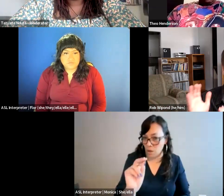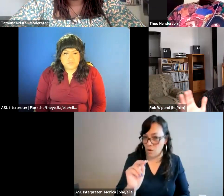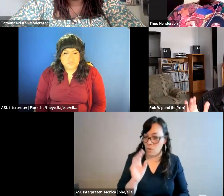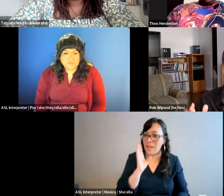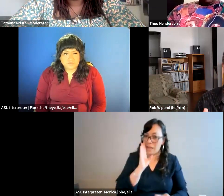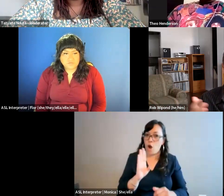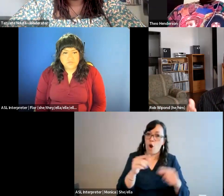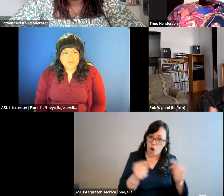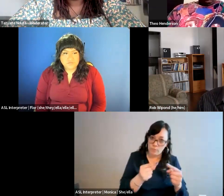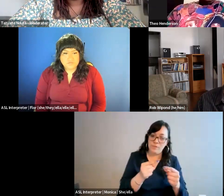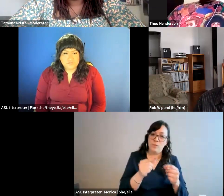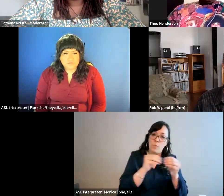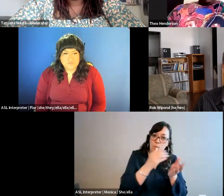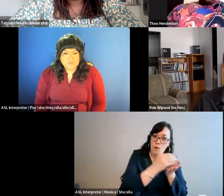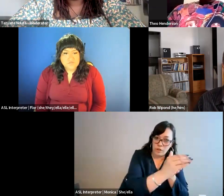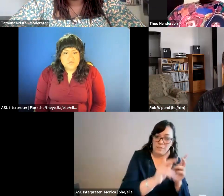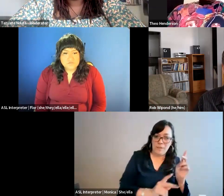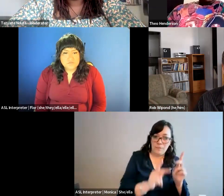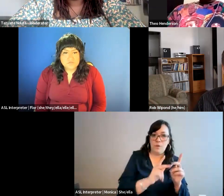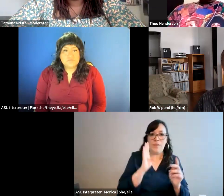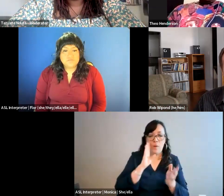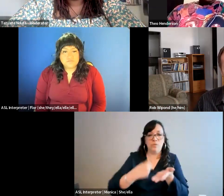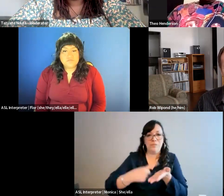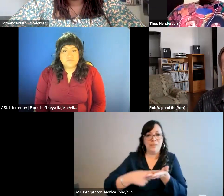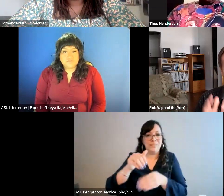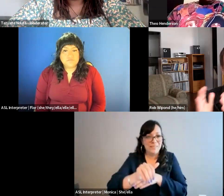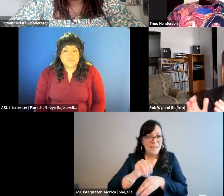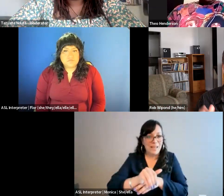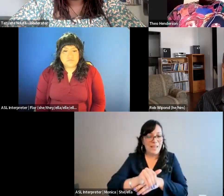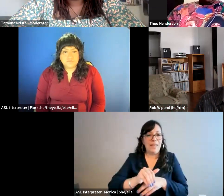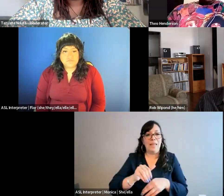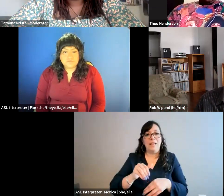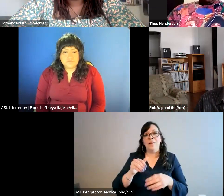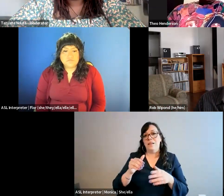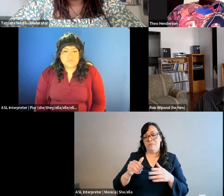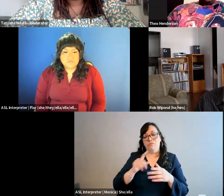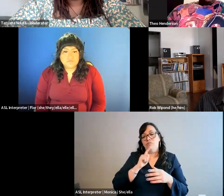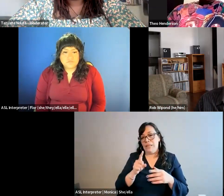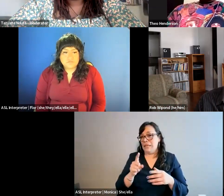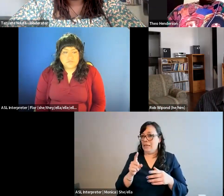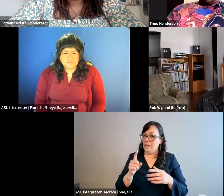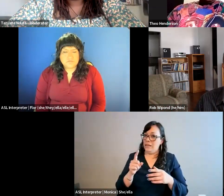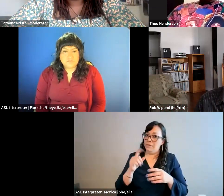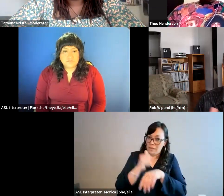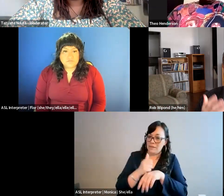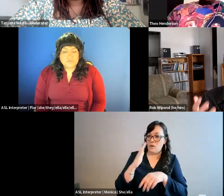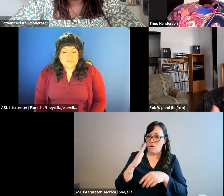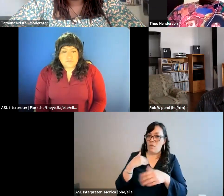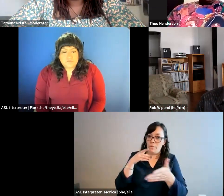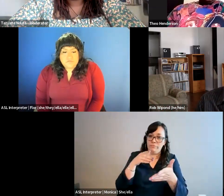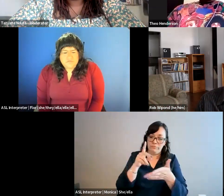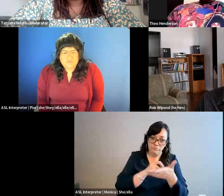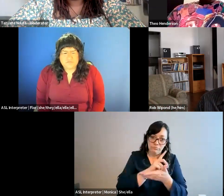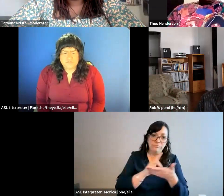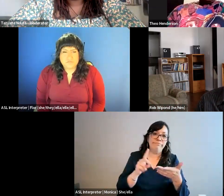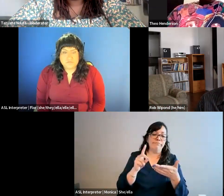It clearly is, as people are going to talk about tonight, and I'll share as well, driven by a lot of the prejudices that are in